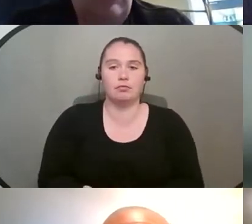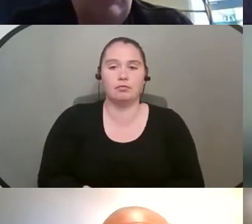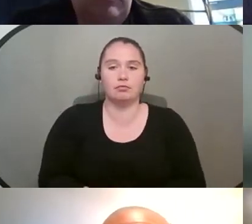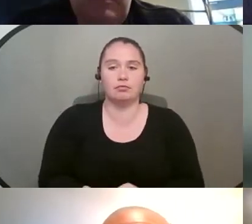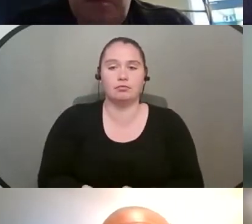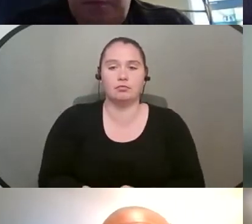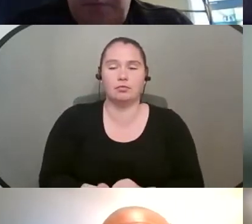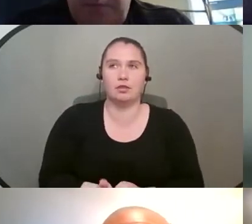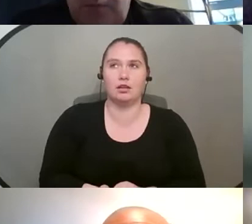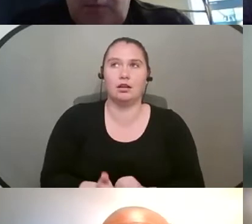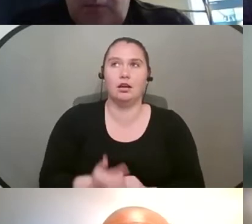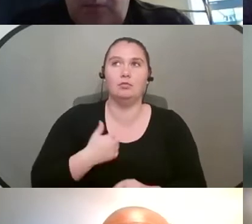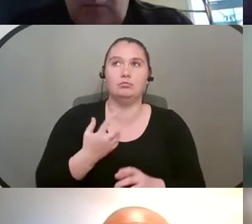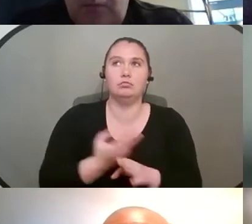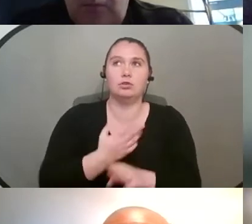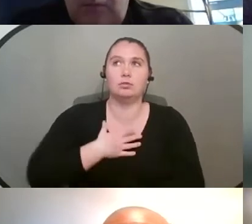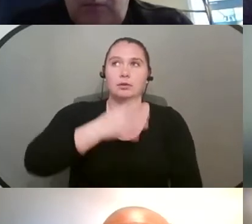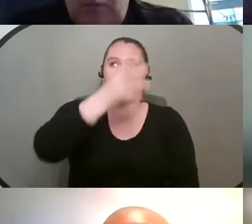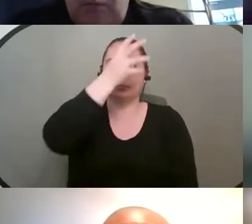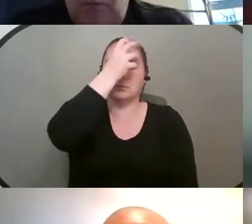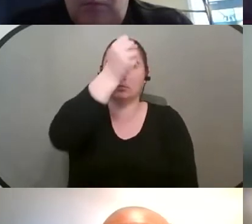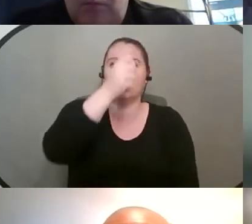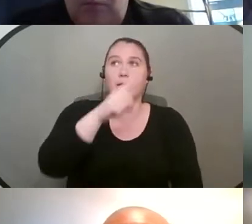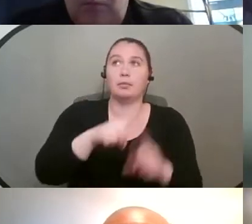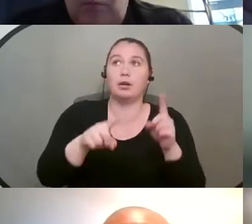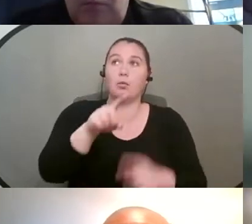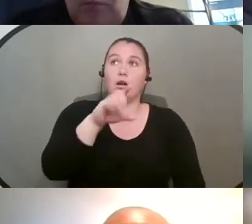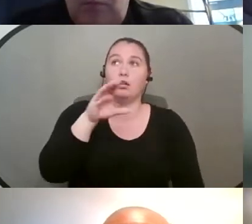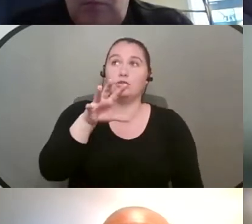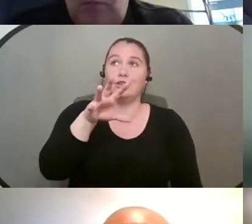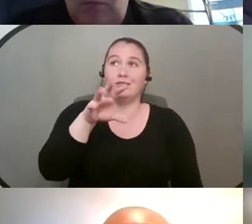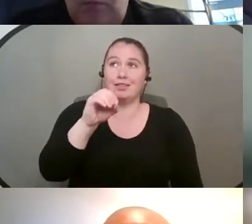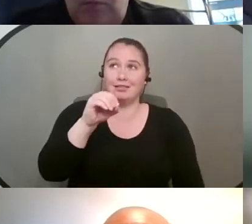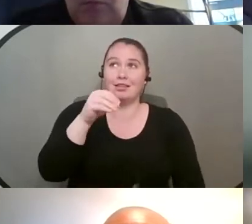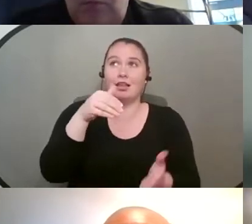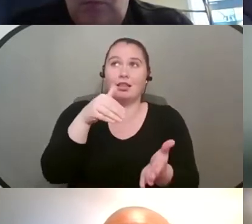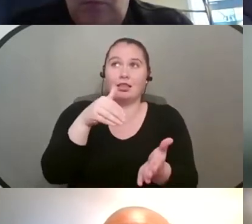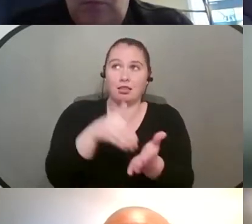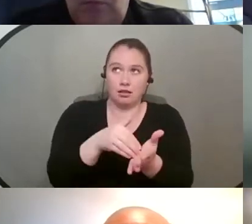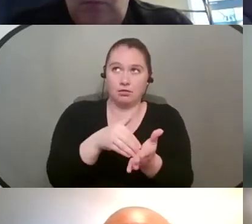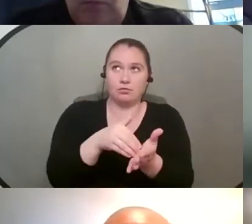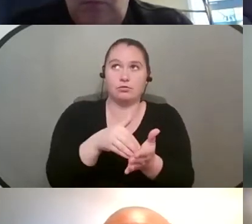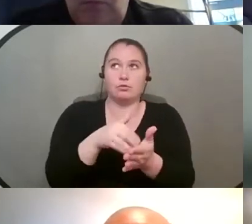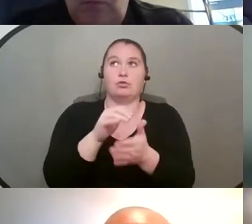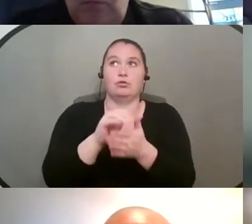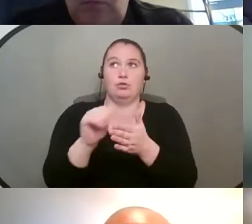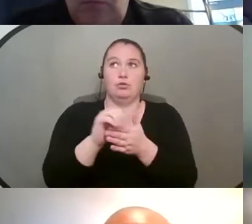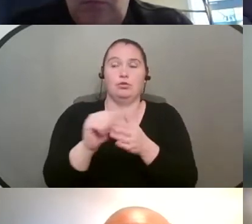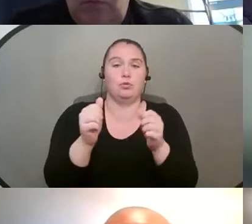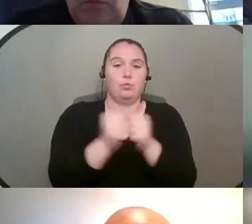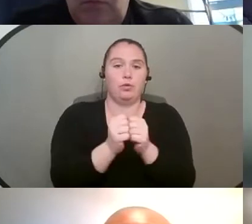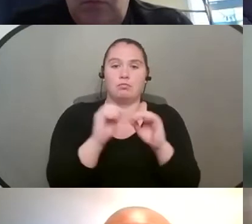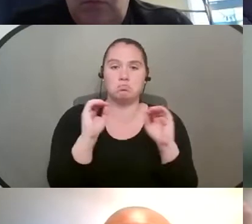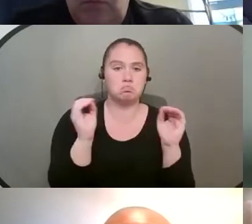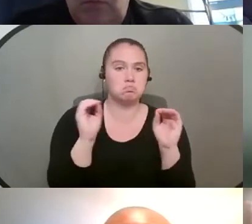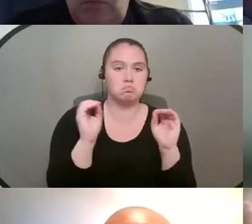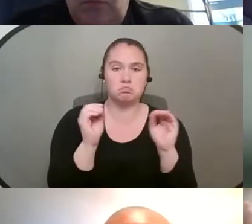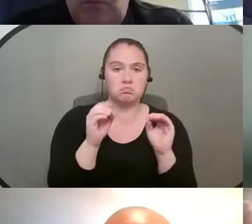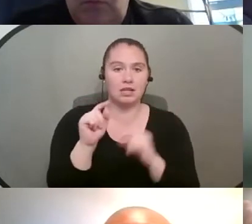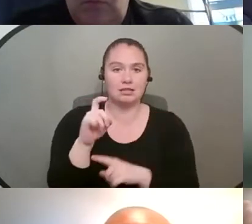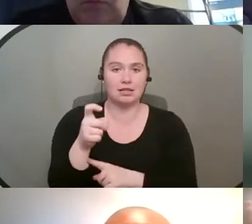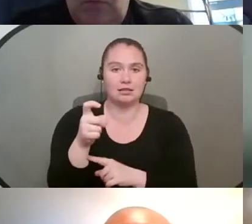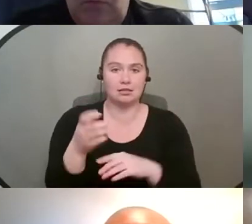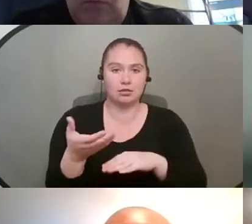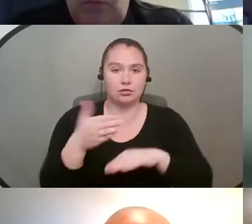raise $150 million with no tax increase. Then with 6 cents of